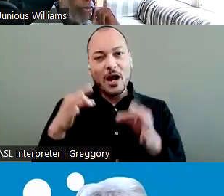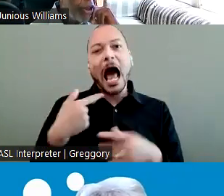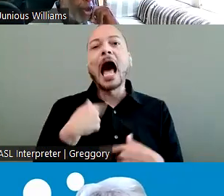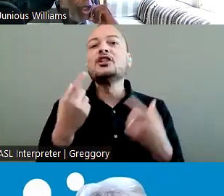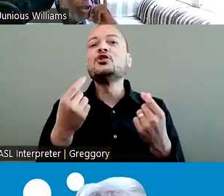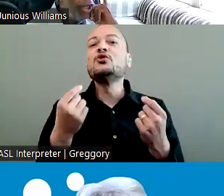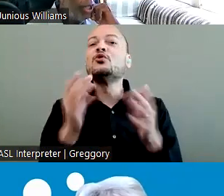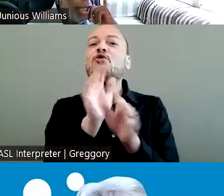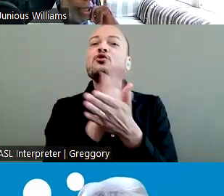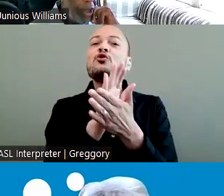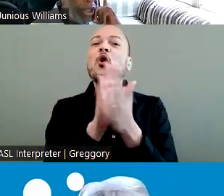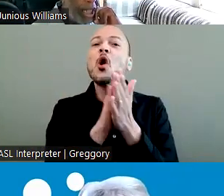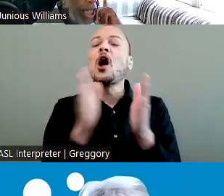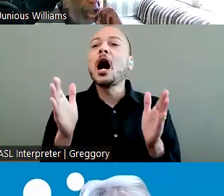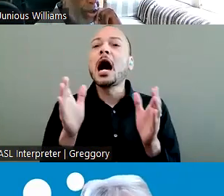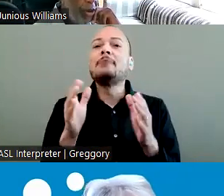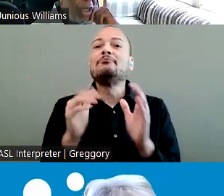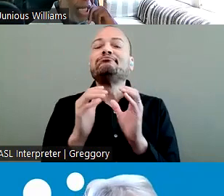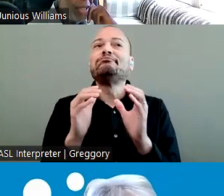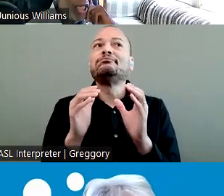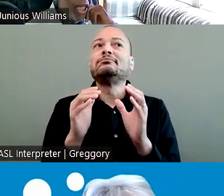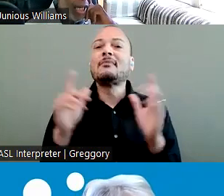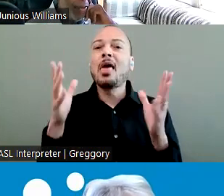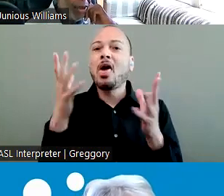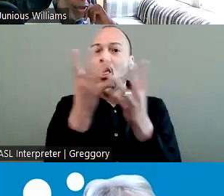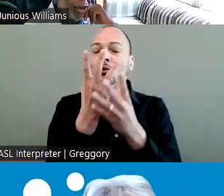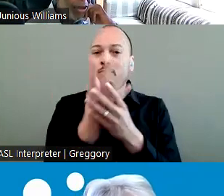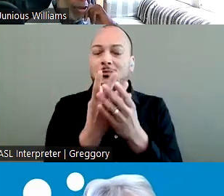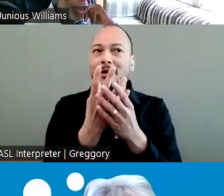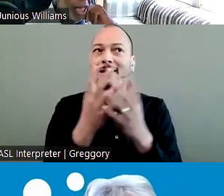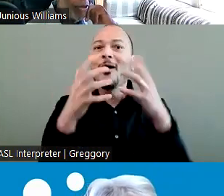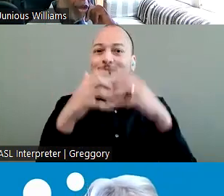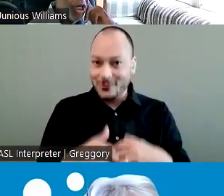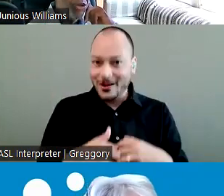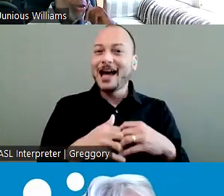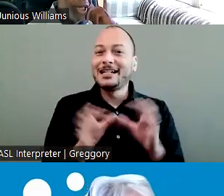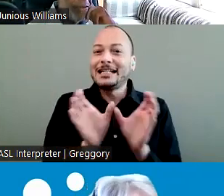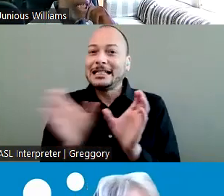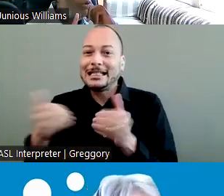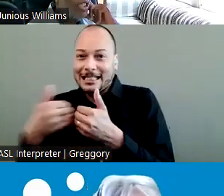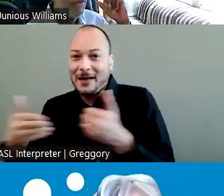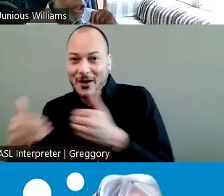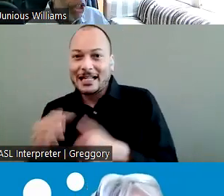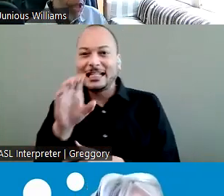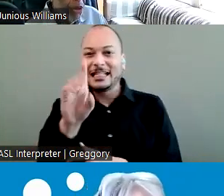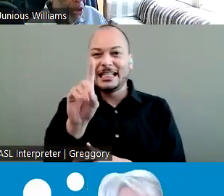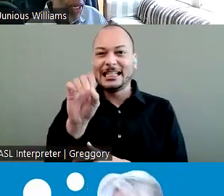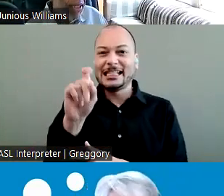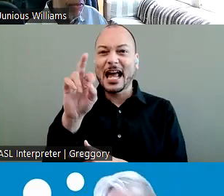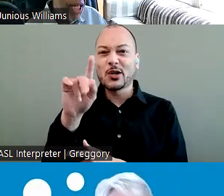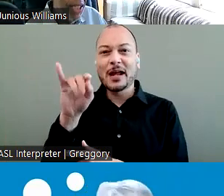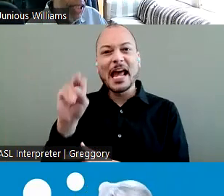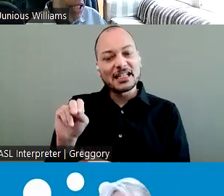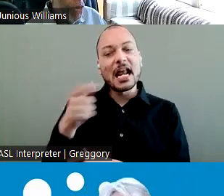I worked for the court. It wasn't an issue that I was going to able to establish trust with them, but I was able to establish